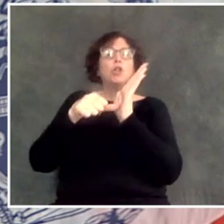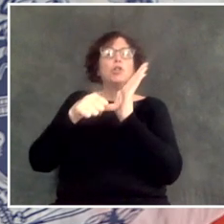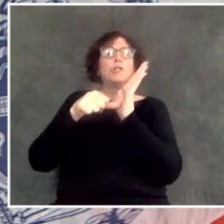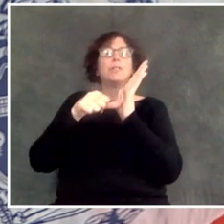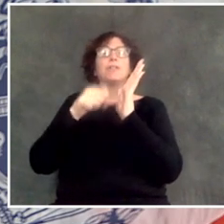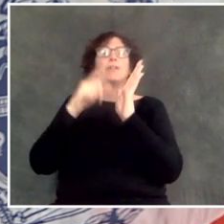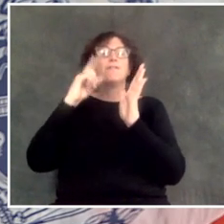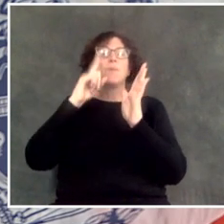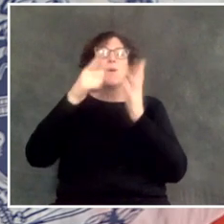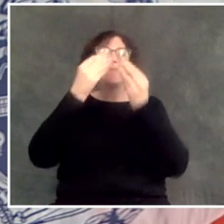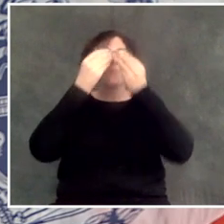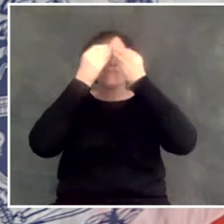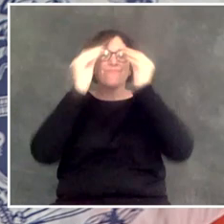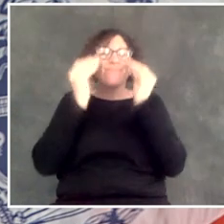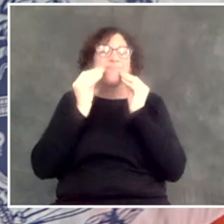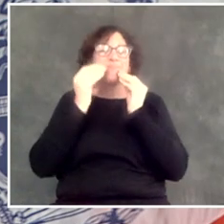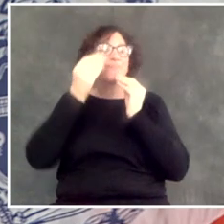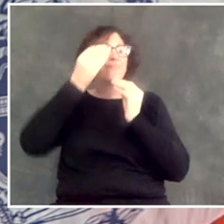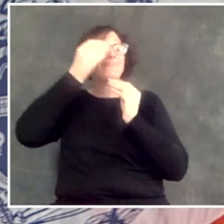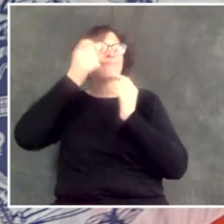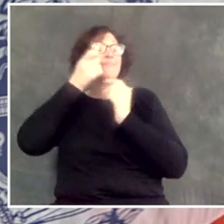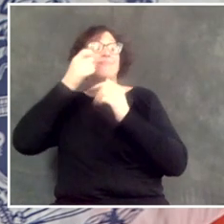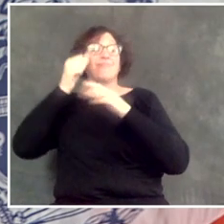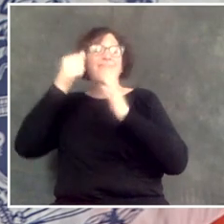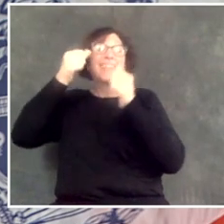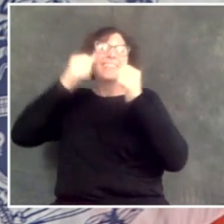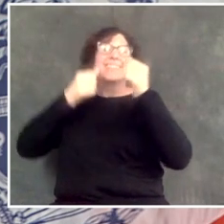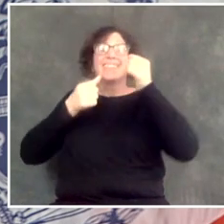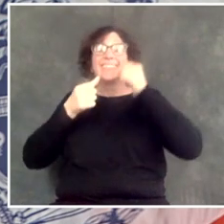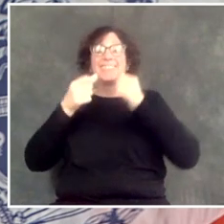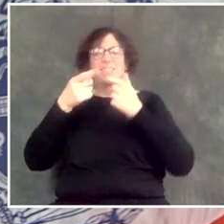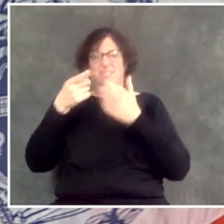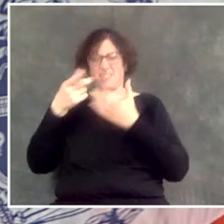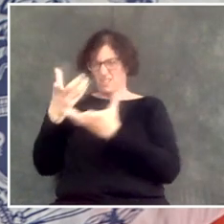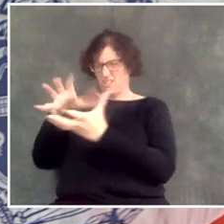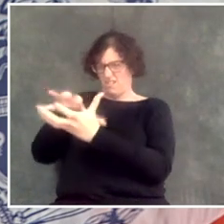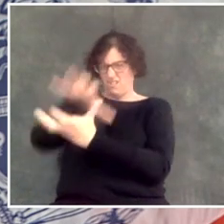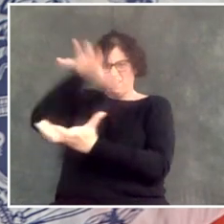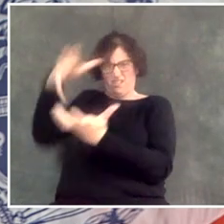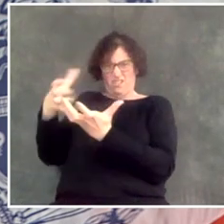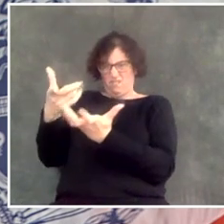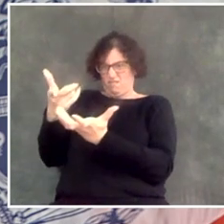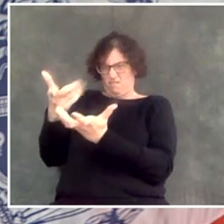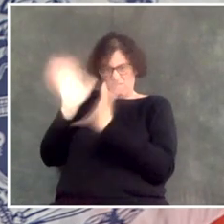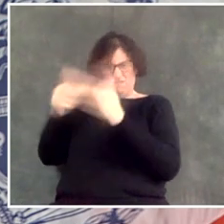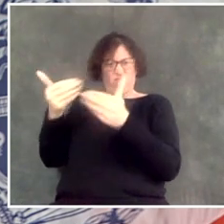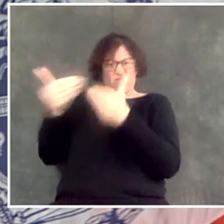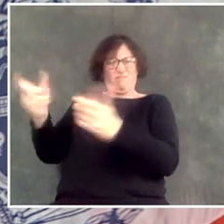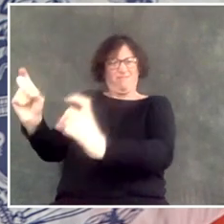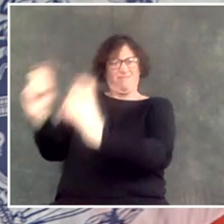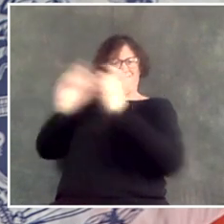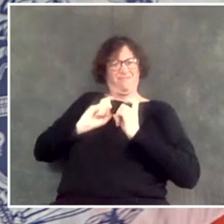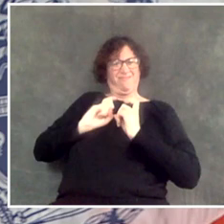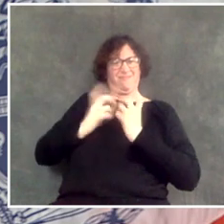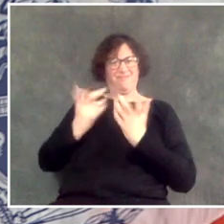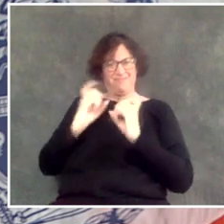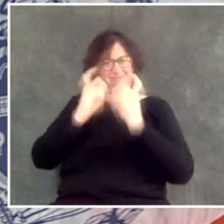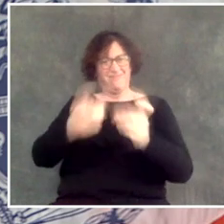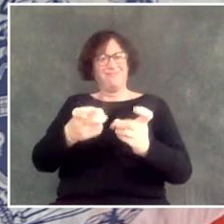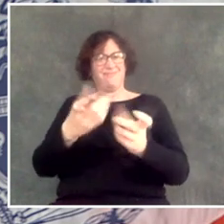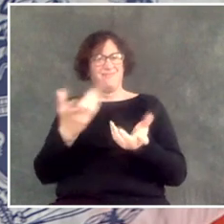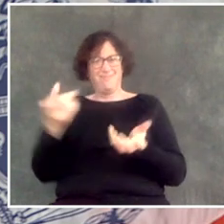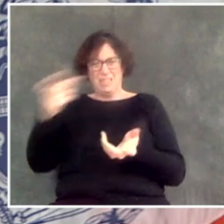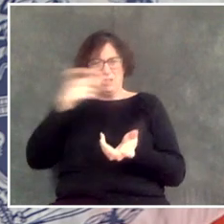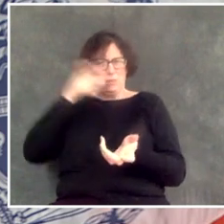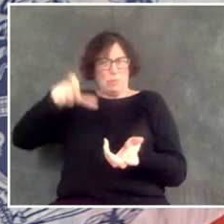more limited than they normally would be. So we need to get all that in. And what I'm trying to say is, again, I agree with Governor Cuomo, Governor Murphy. They